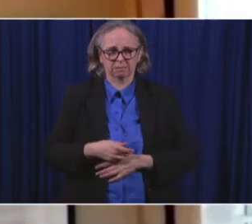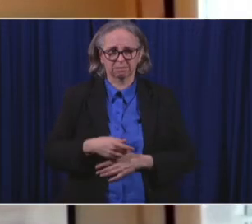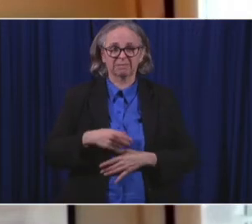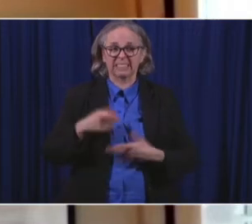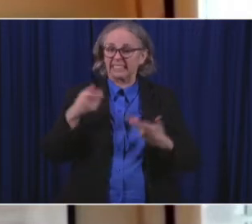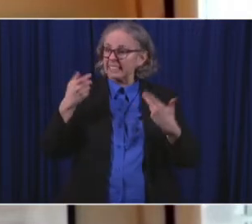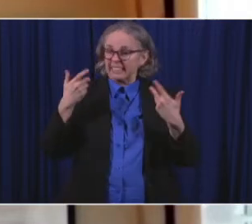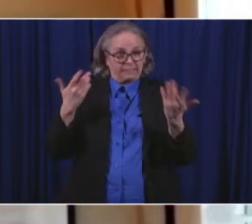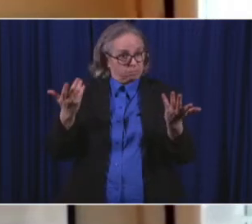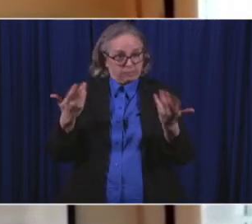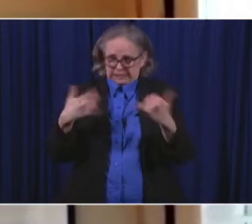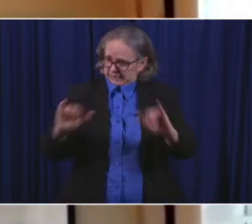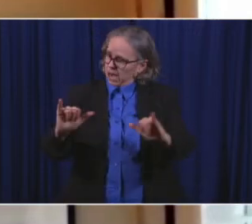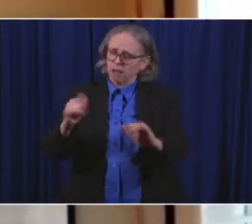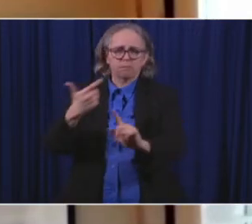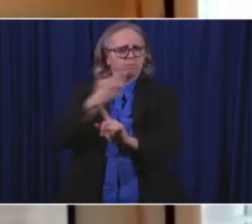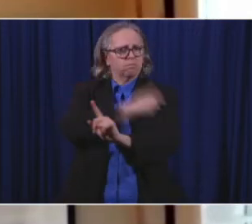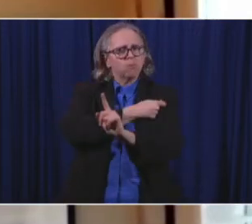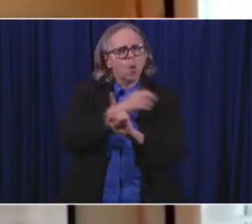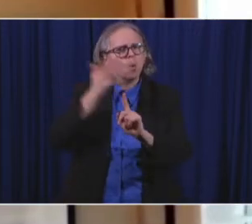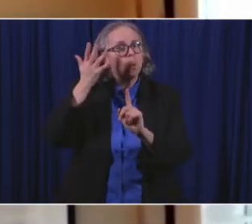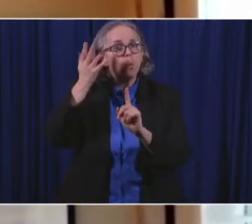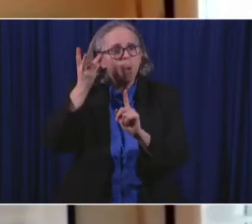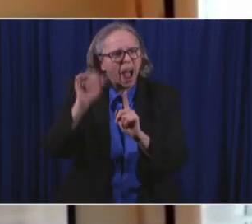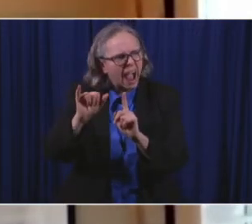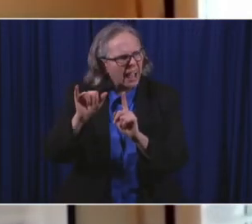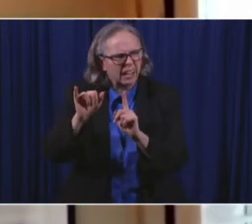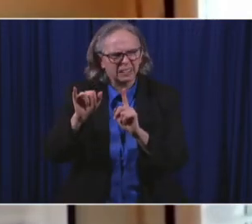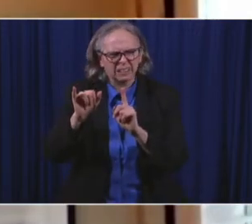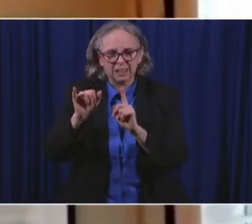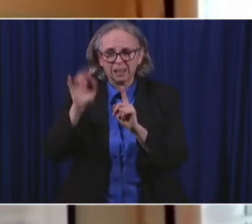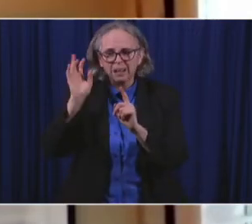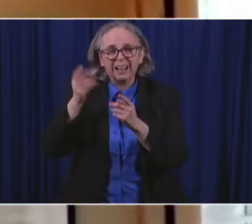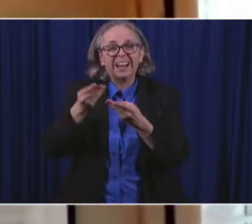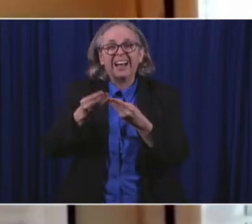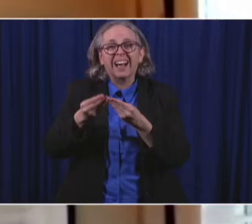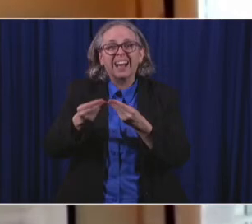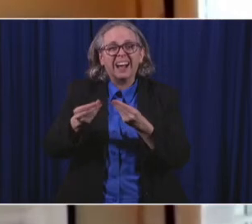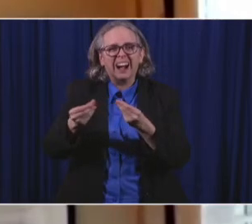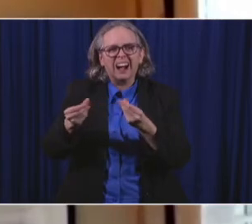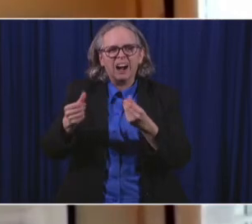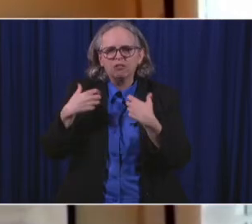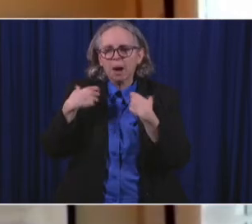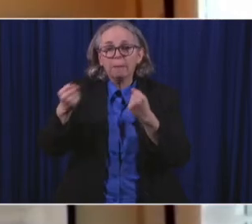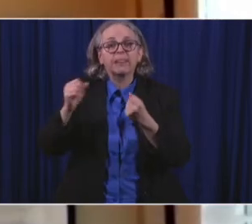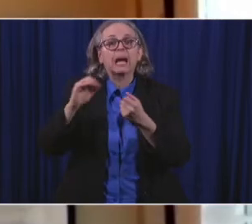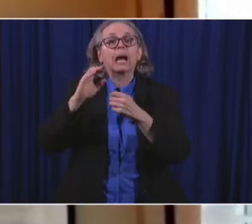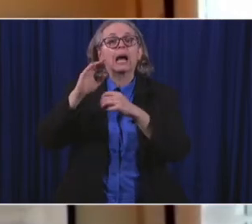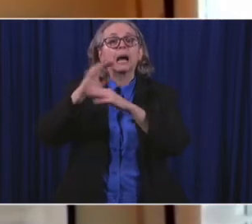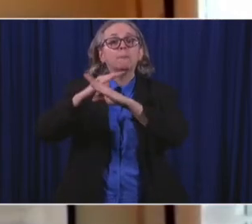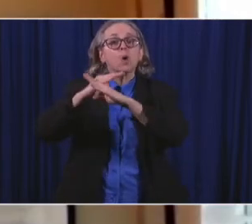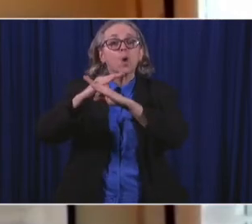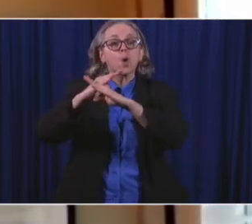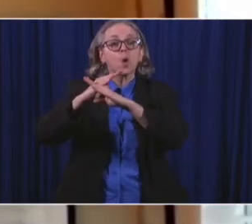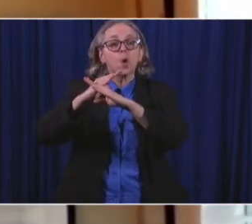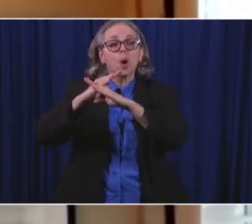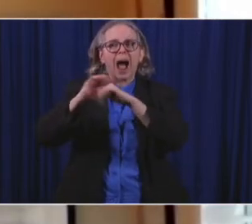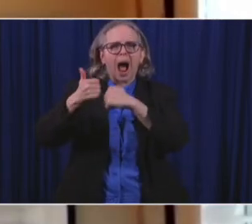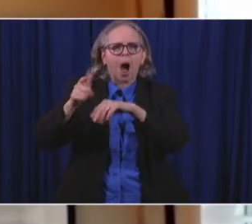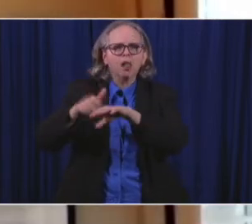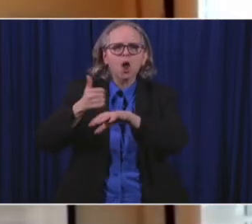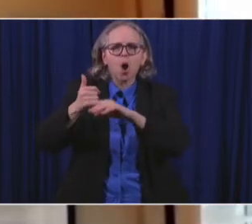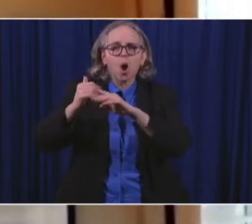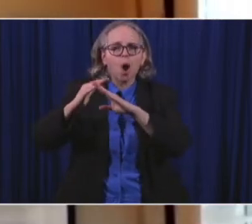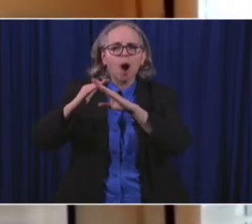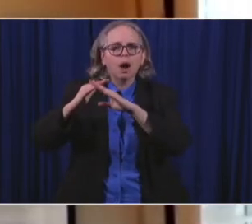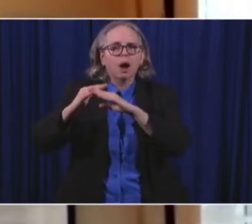COVID-19, because the immunity that is generated by these vaccines has every indication of being